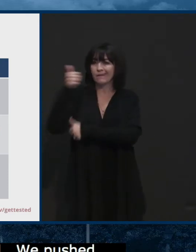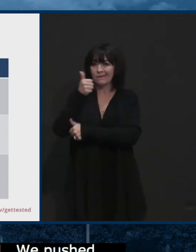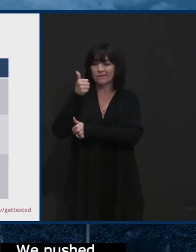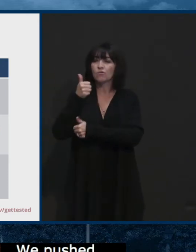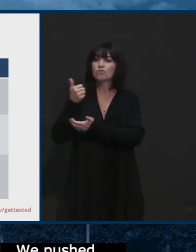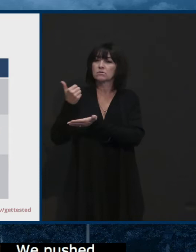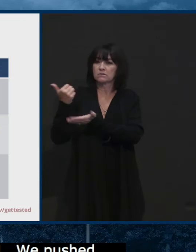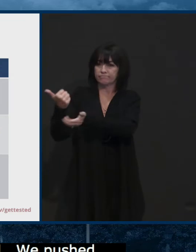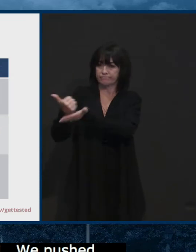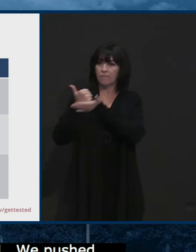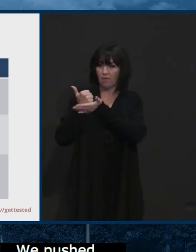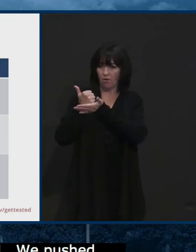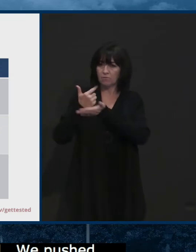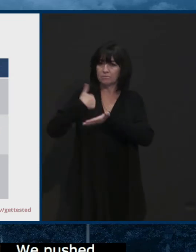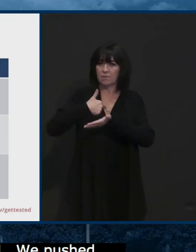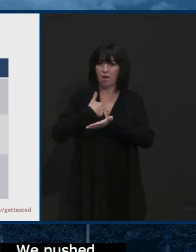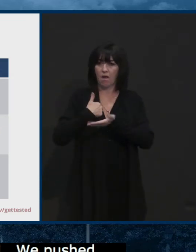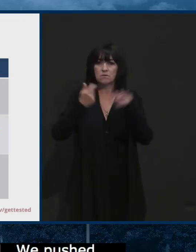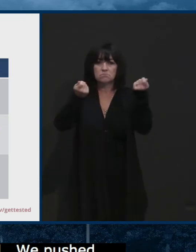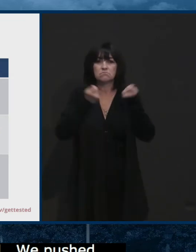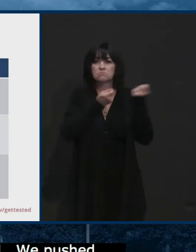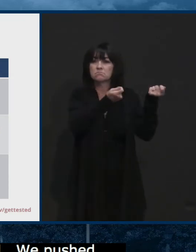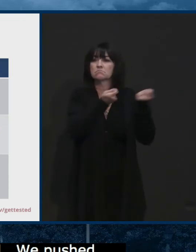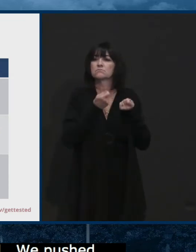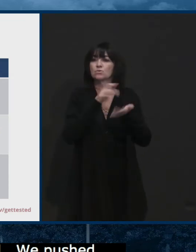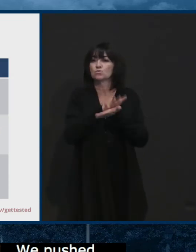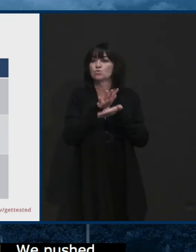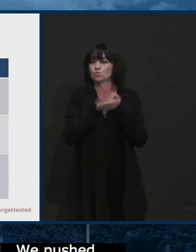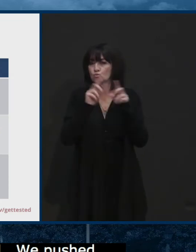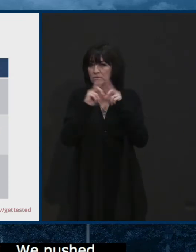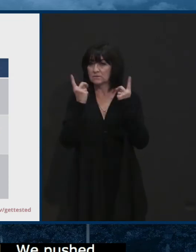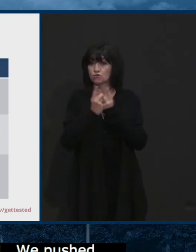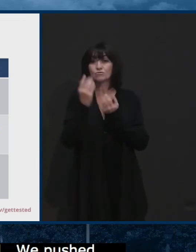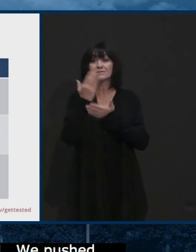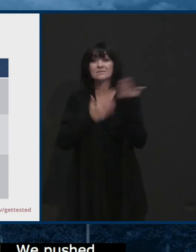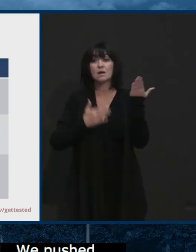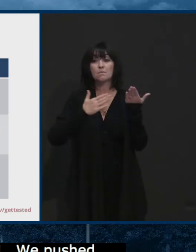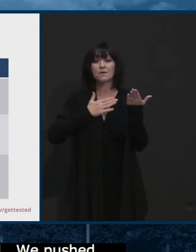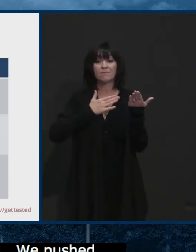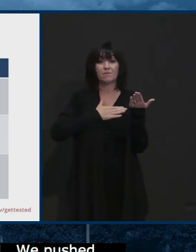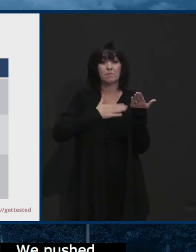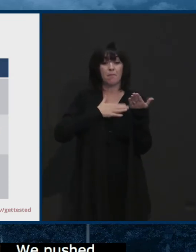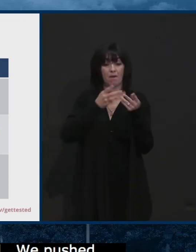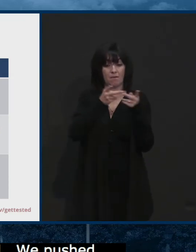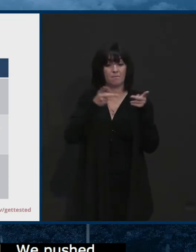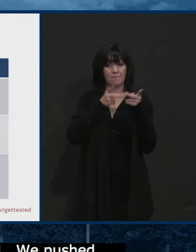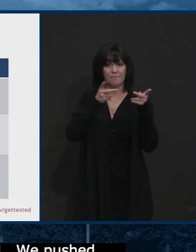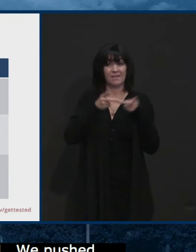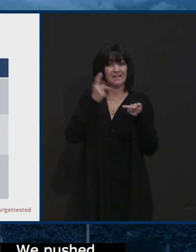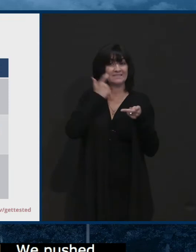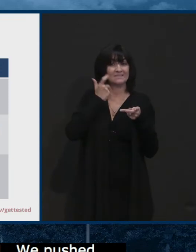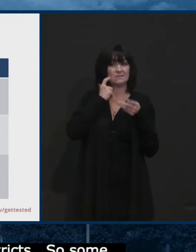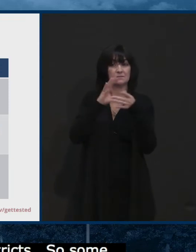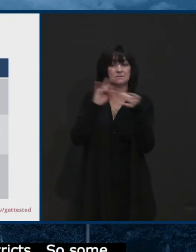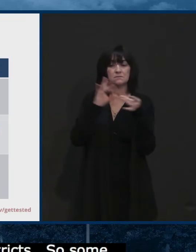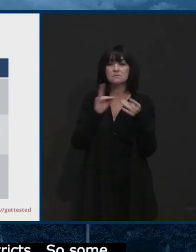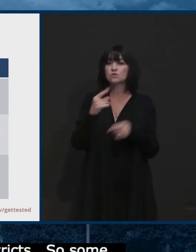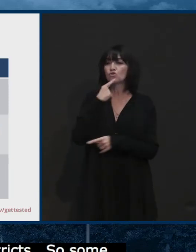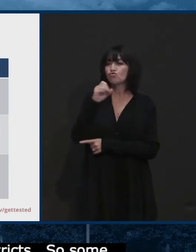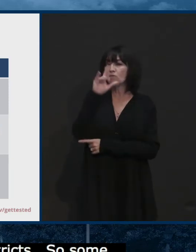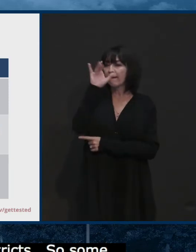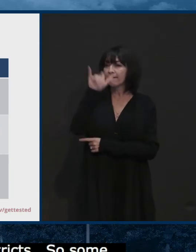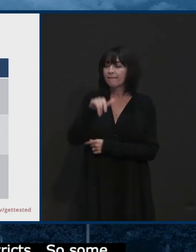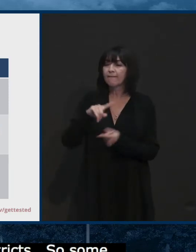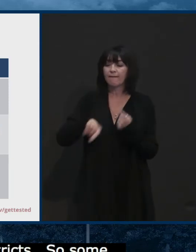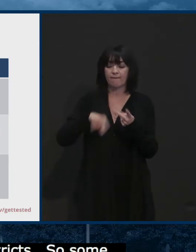us get to the school district. So some of the sites I was talking about on the previous slide, Red Clay, Christiana, Appoquinimink, we